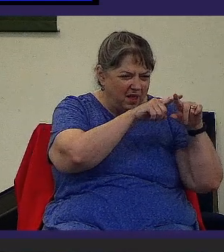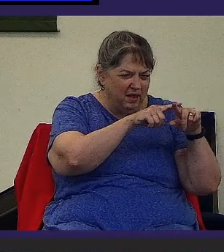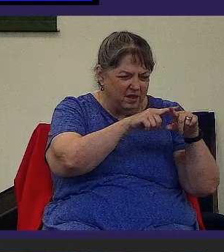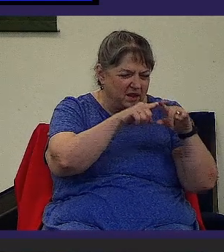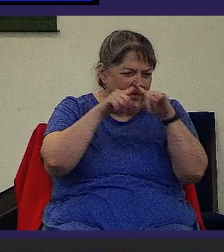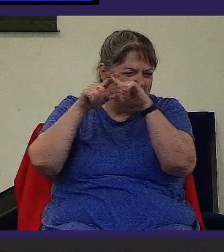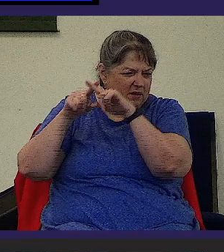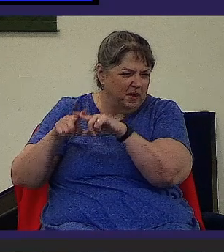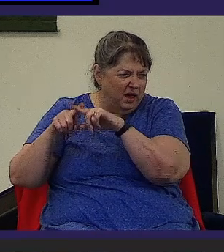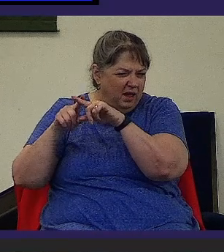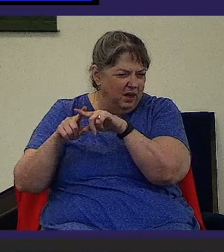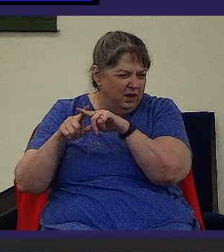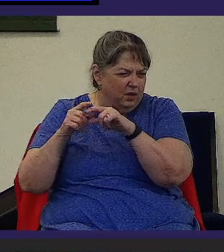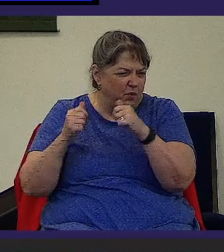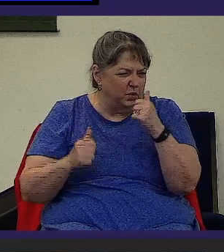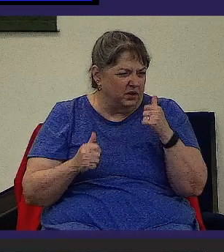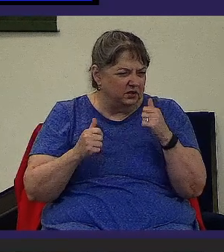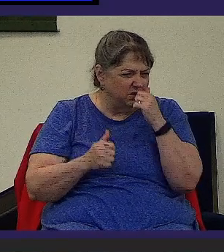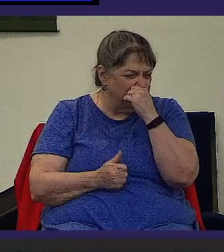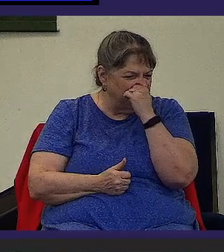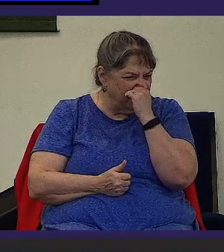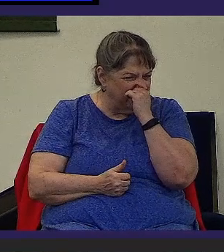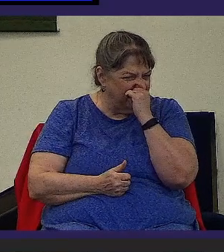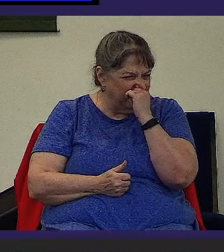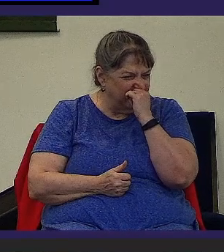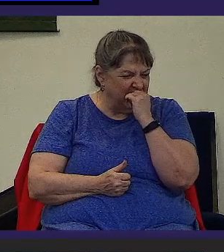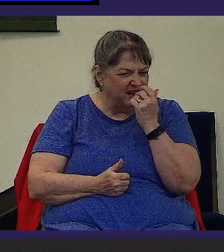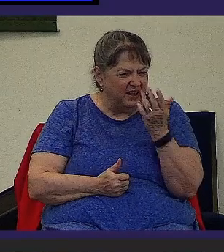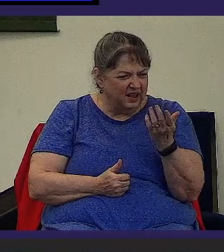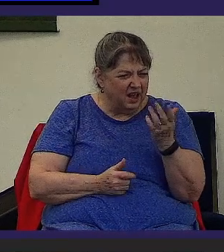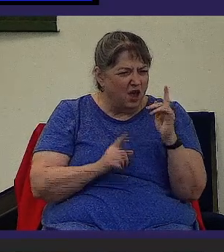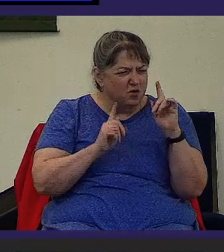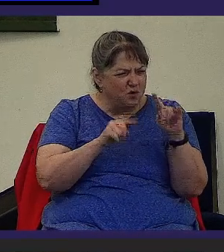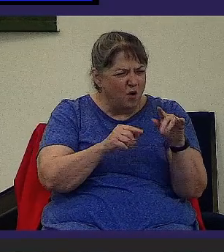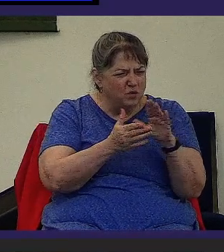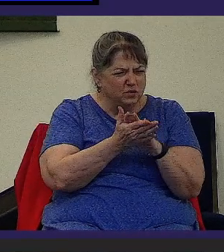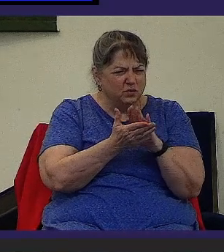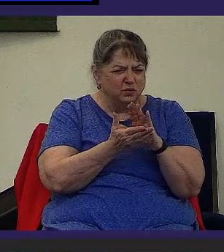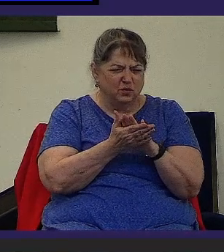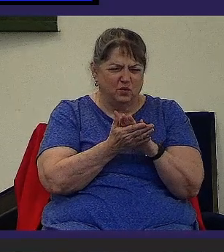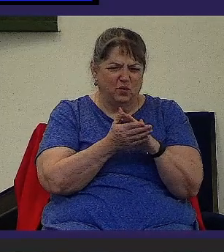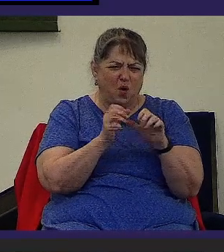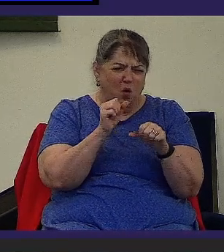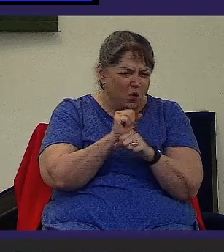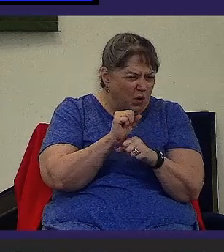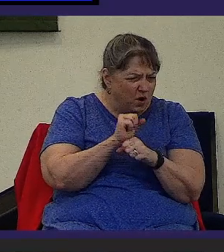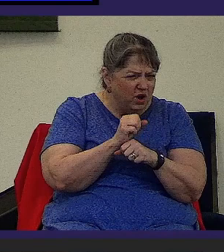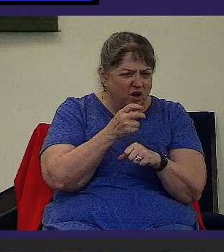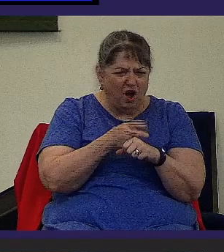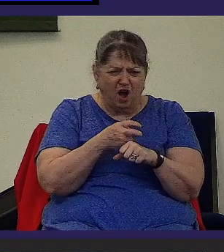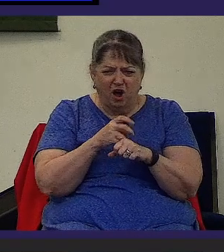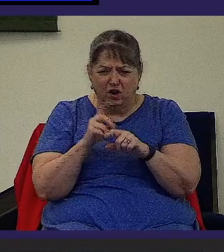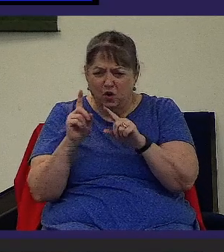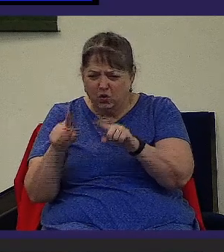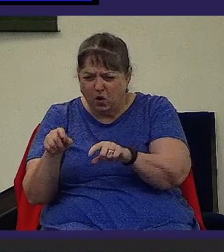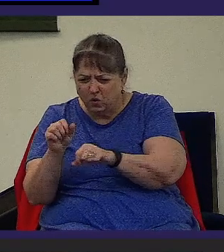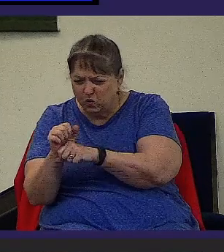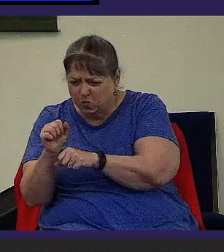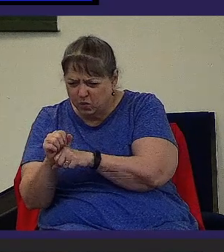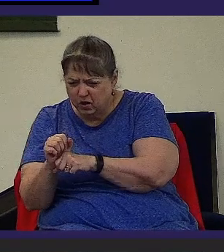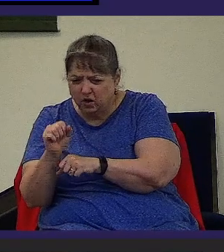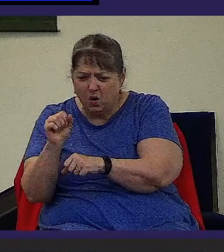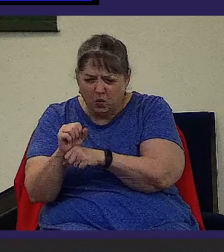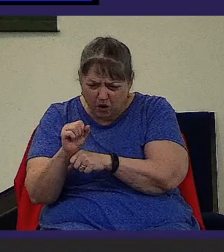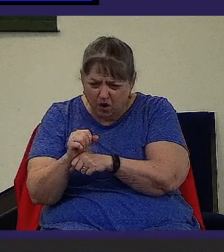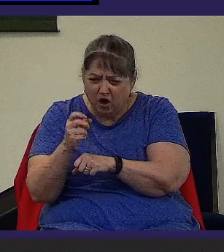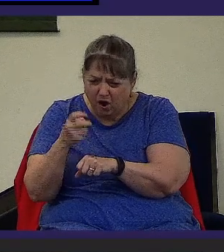close to god or to go to school and to honor christ or to get a good grade to do well to accomplish my goal to get a good job whatever